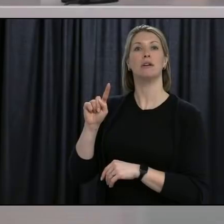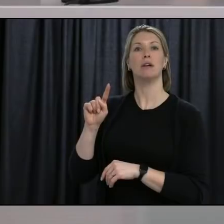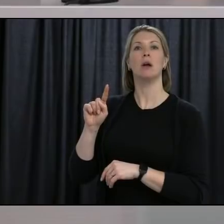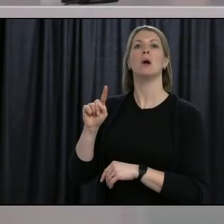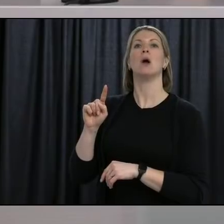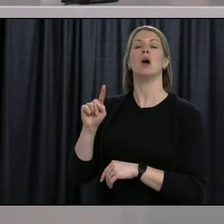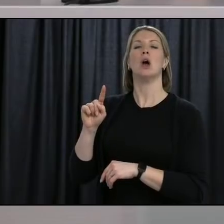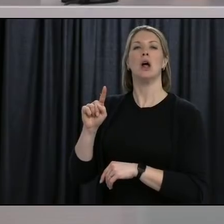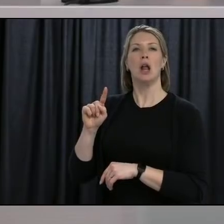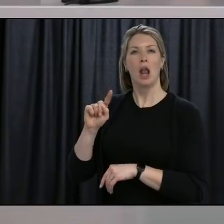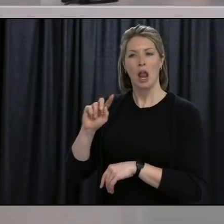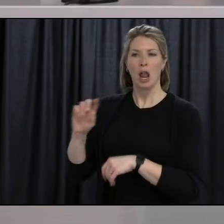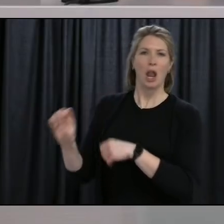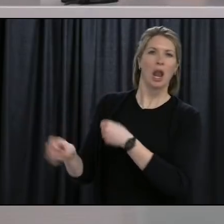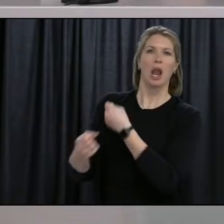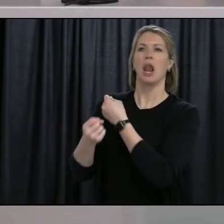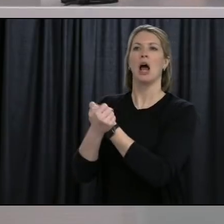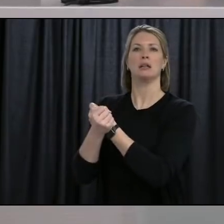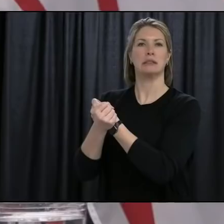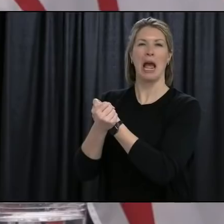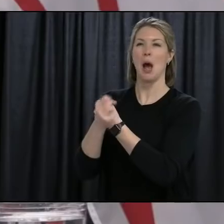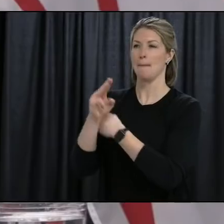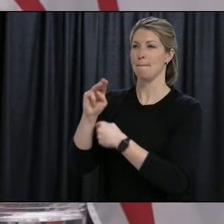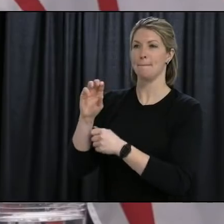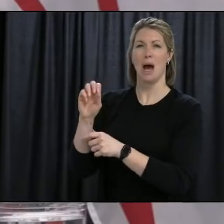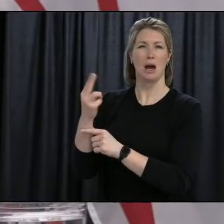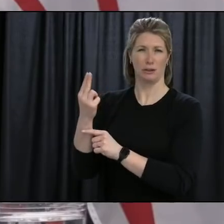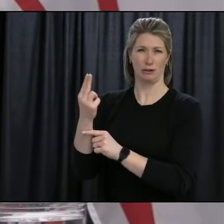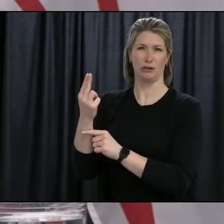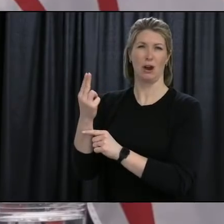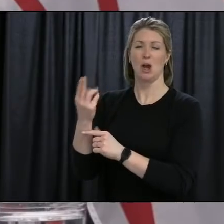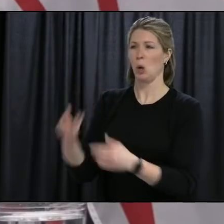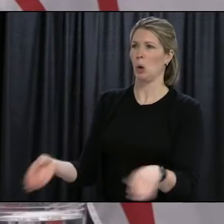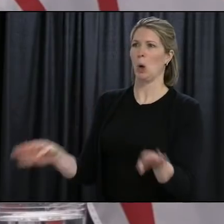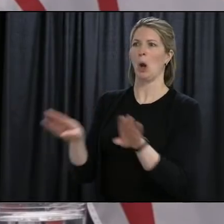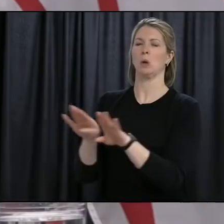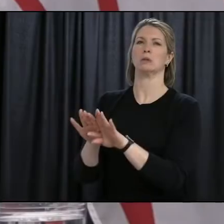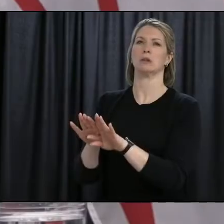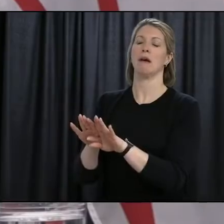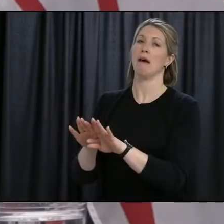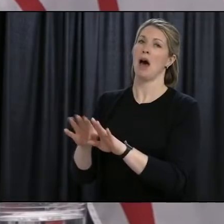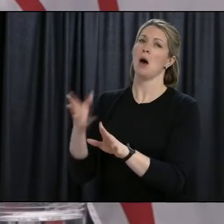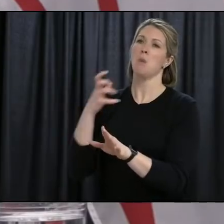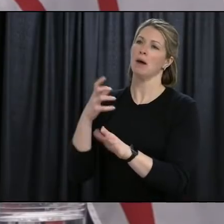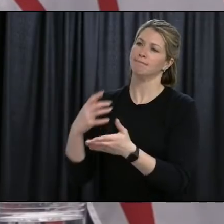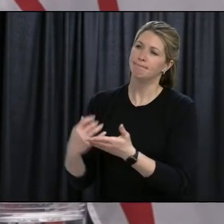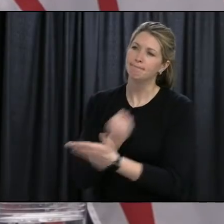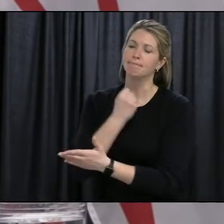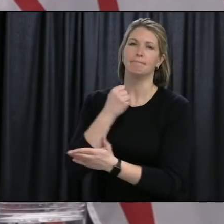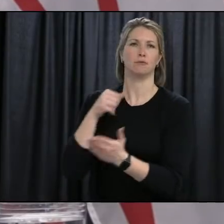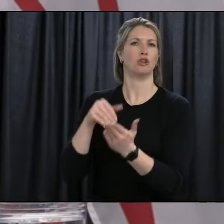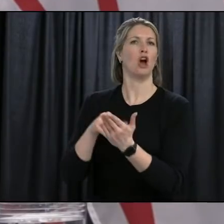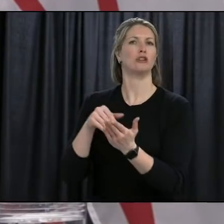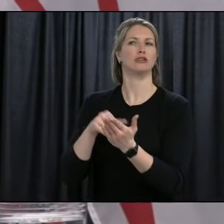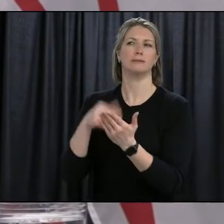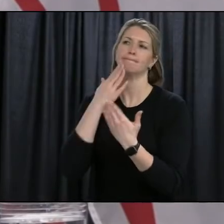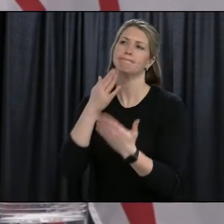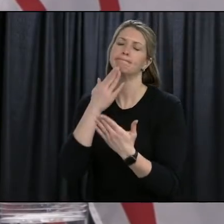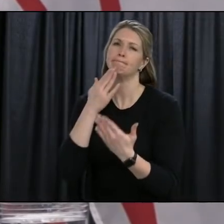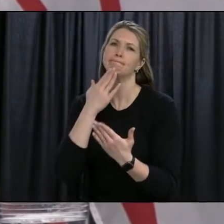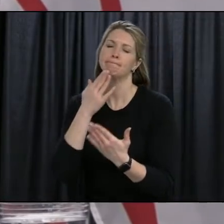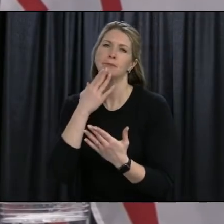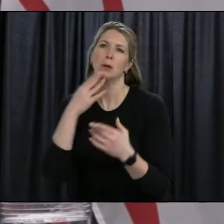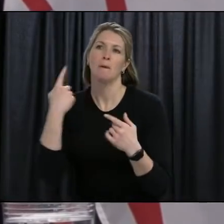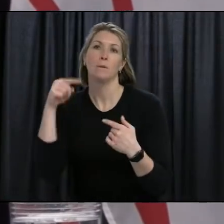taking the time to kind of scroll through all their patients. It's not easy, I know, and it's often difficult, but Minister Haggie's absolutely